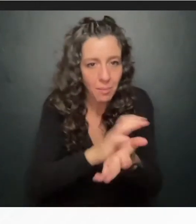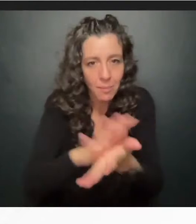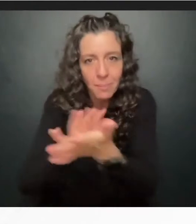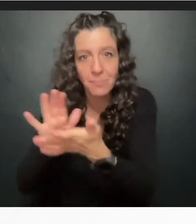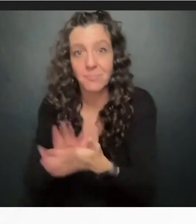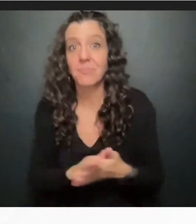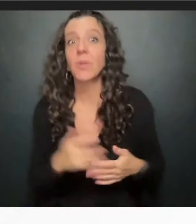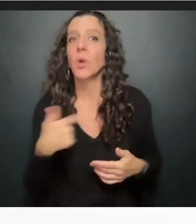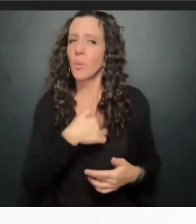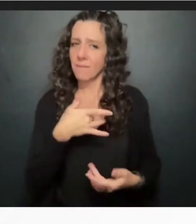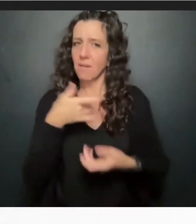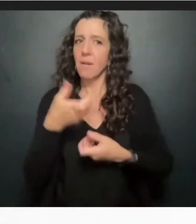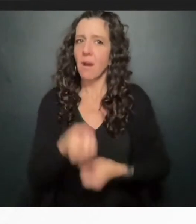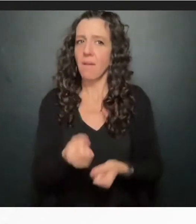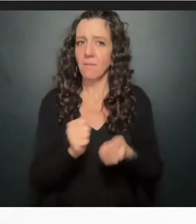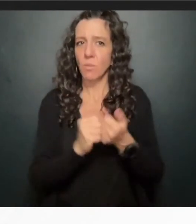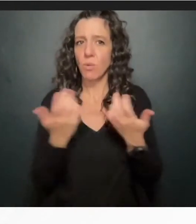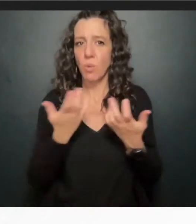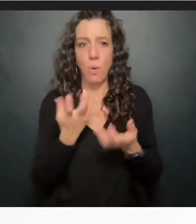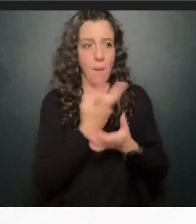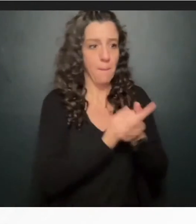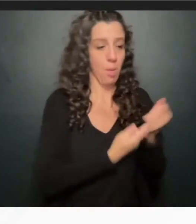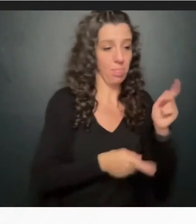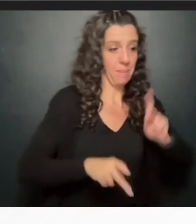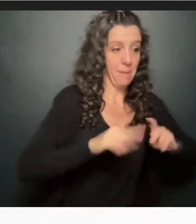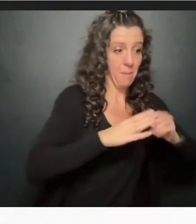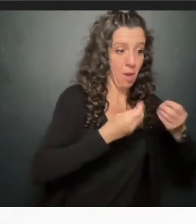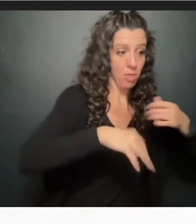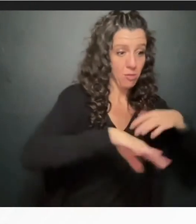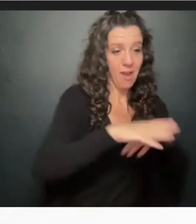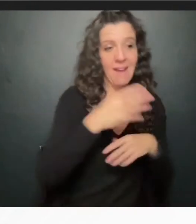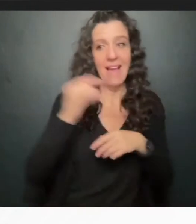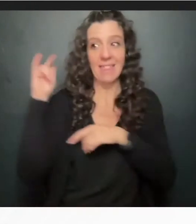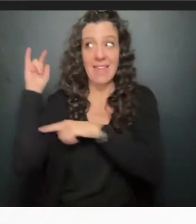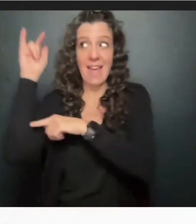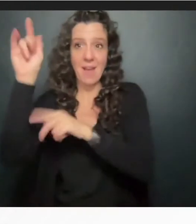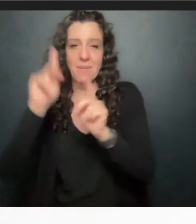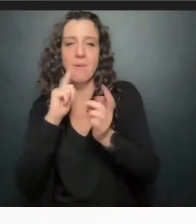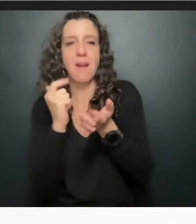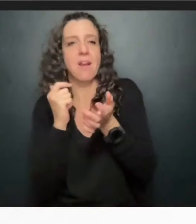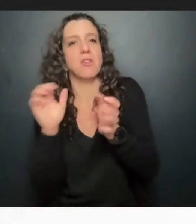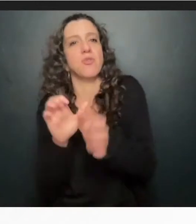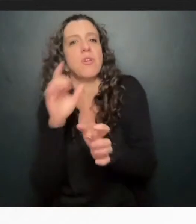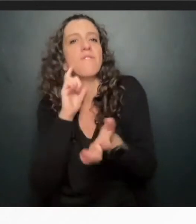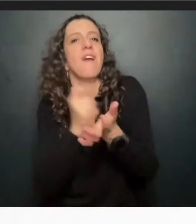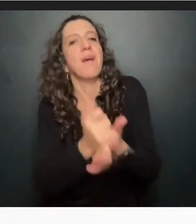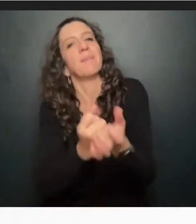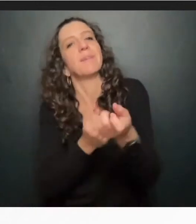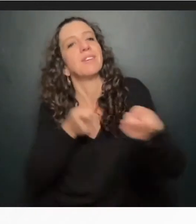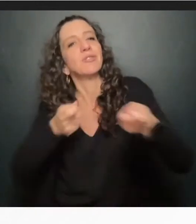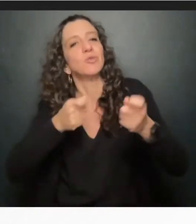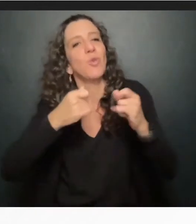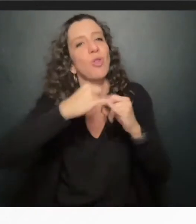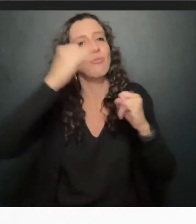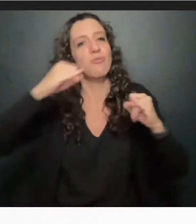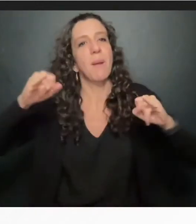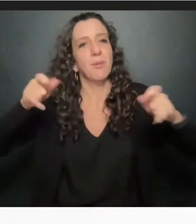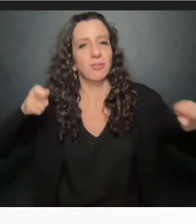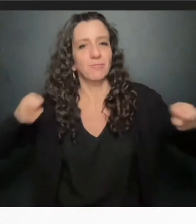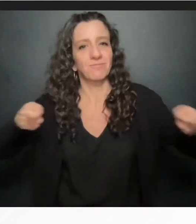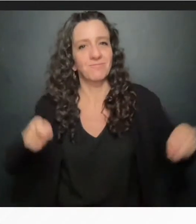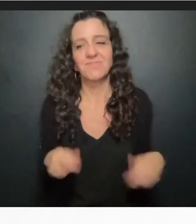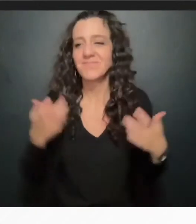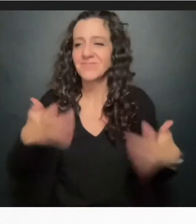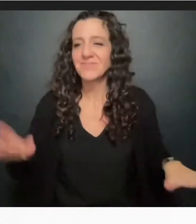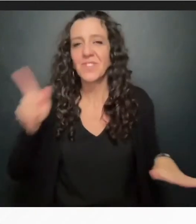those air resources and ground resources are doing to support the perimeter control for this. That's the end of operations. Thank